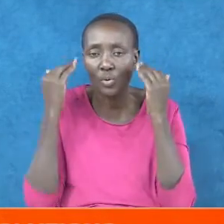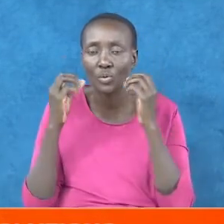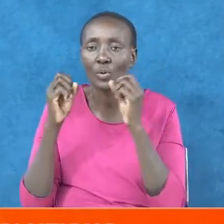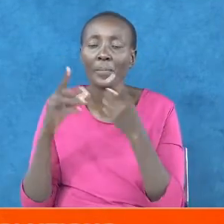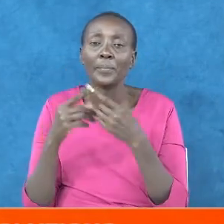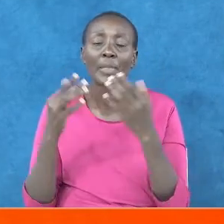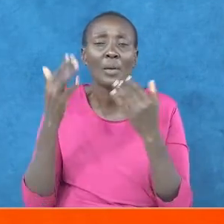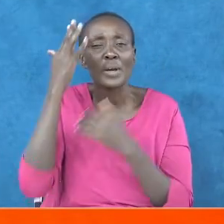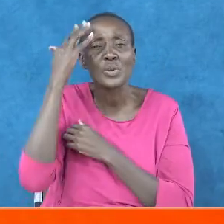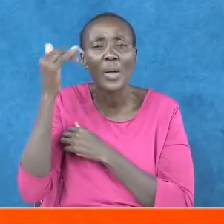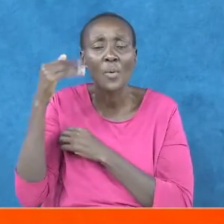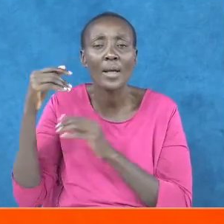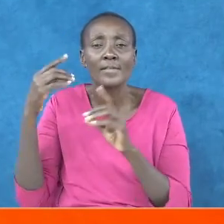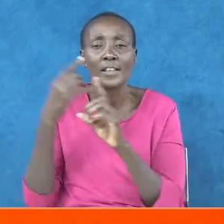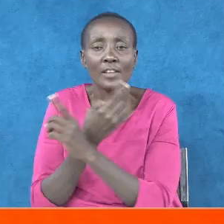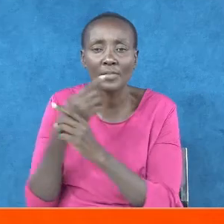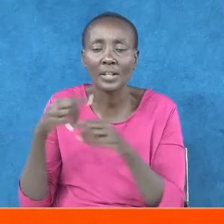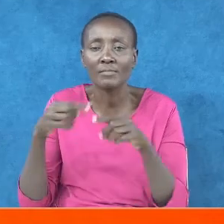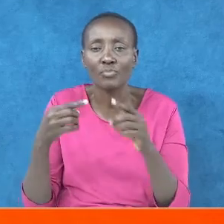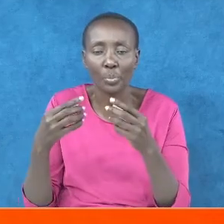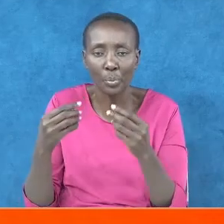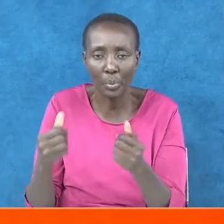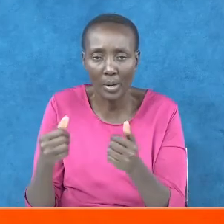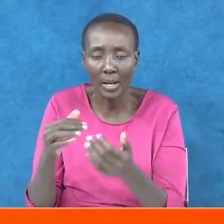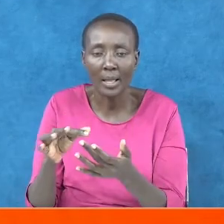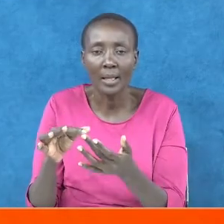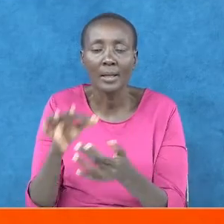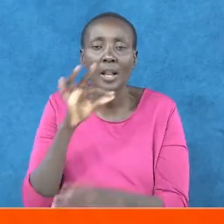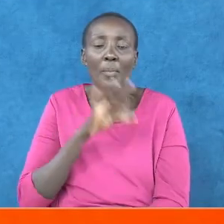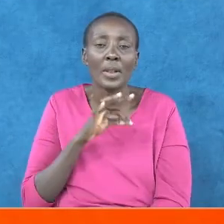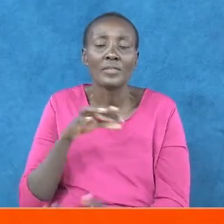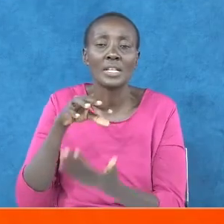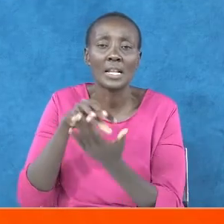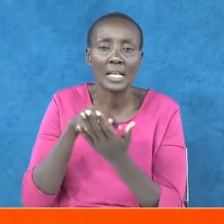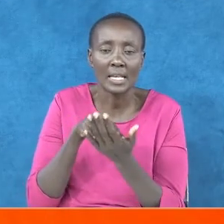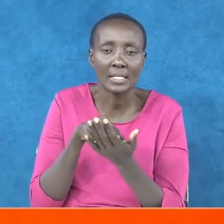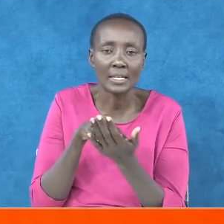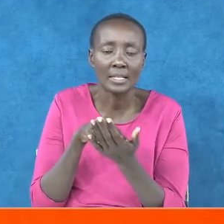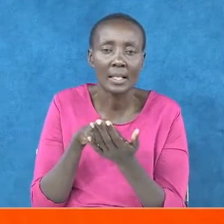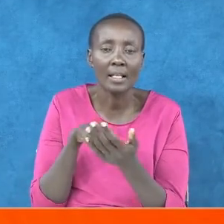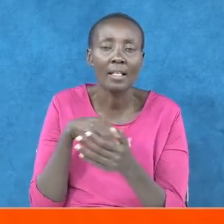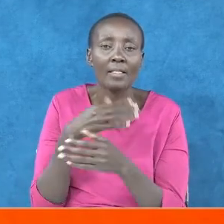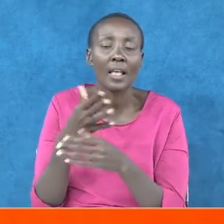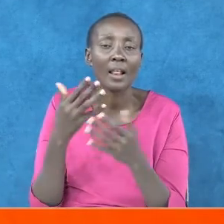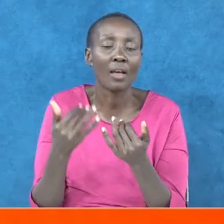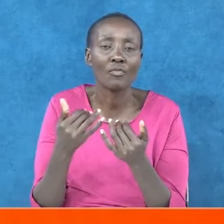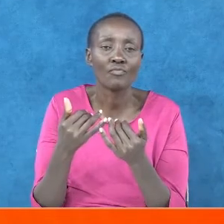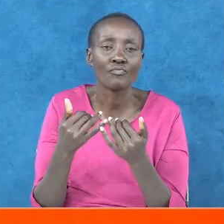the alternative dispute resolutions helps even with the cases, the backlog of cases, then what is the